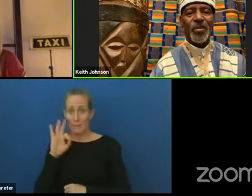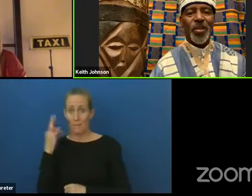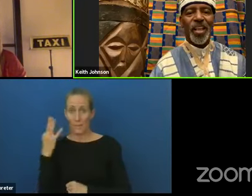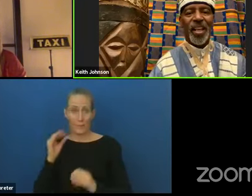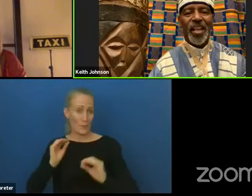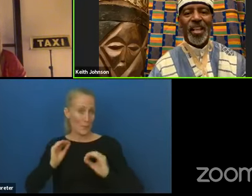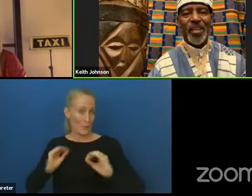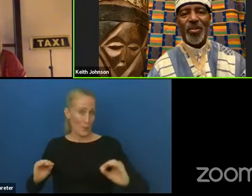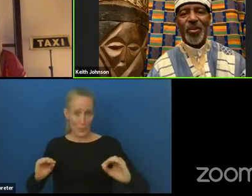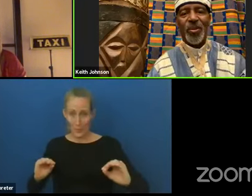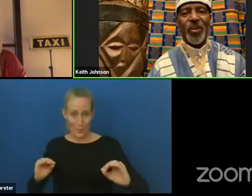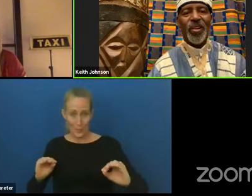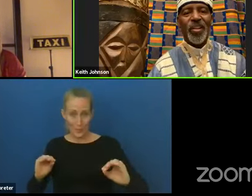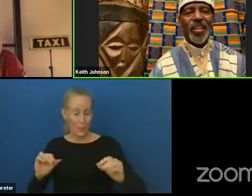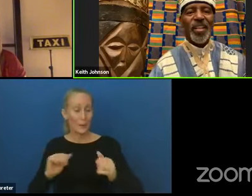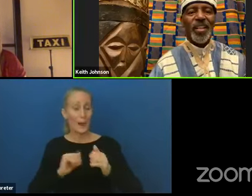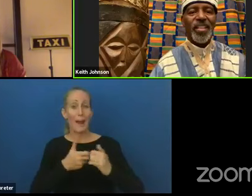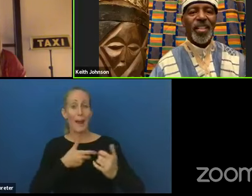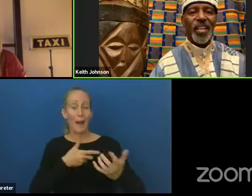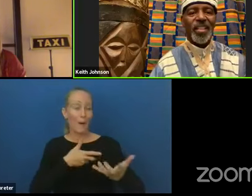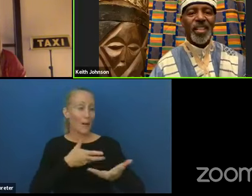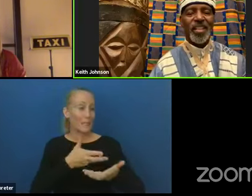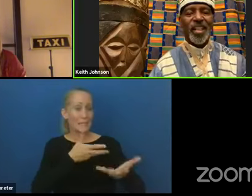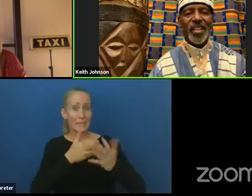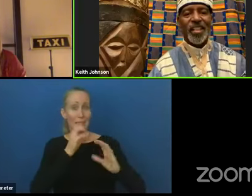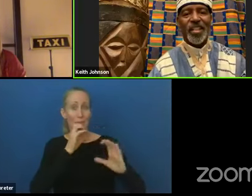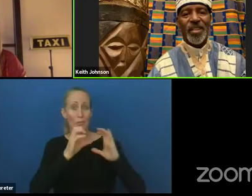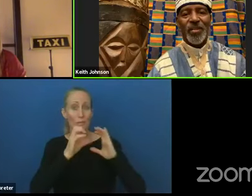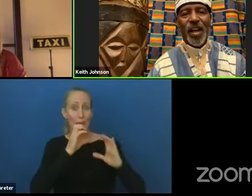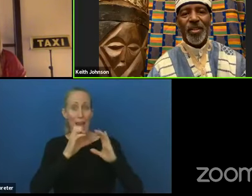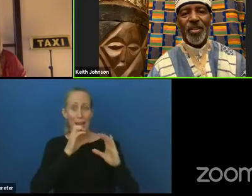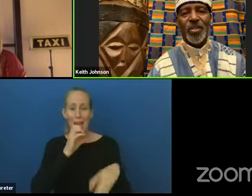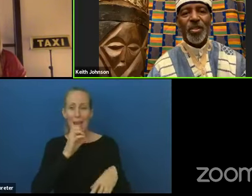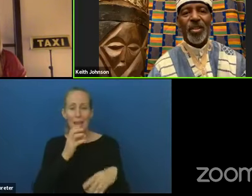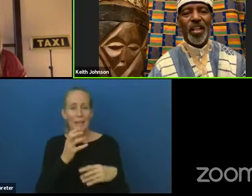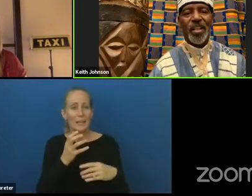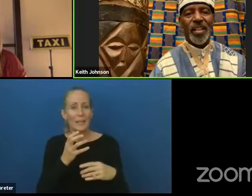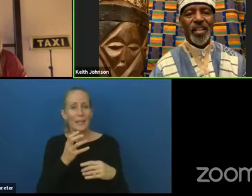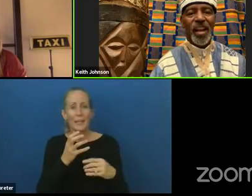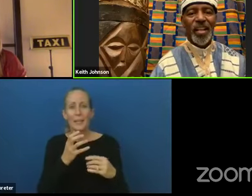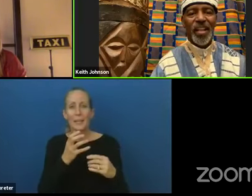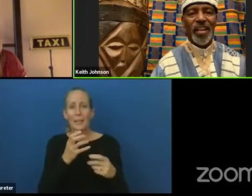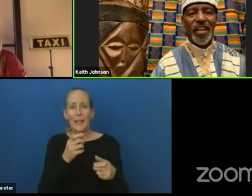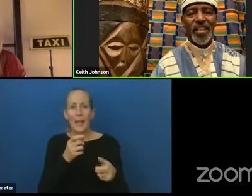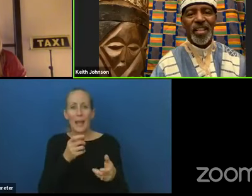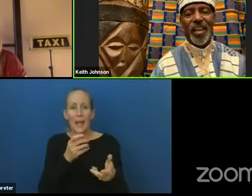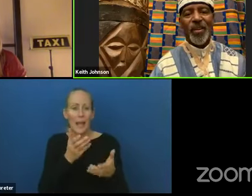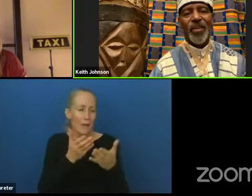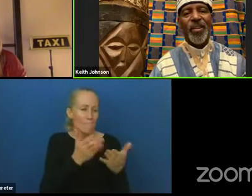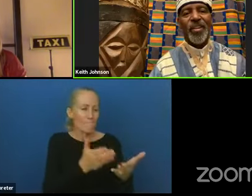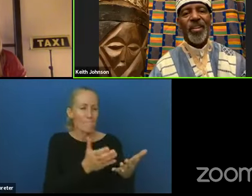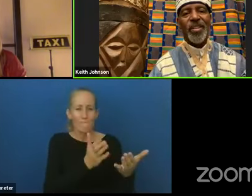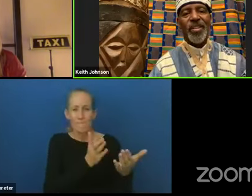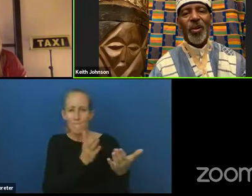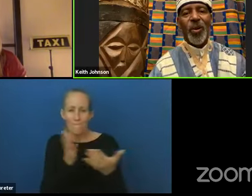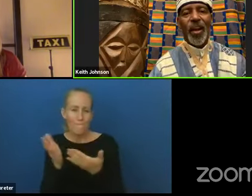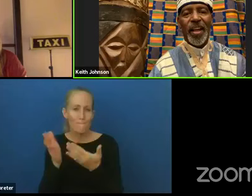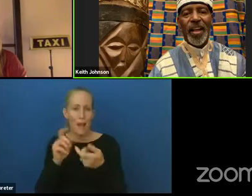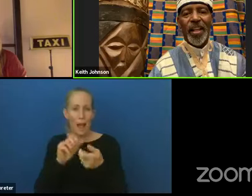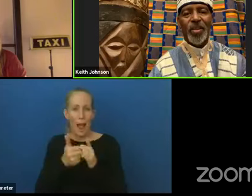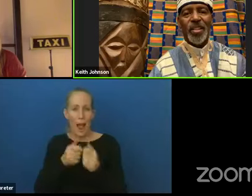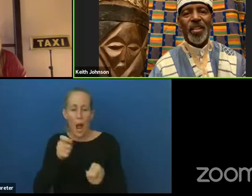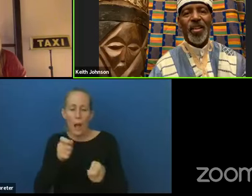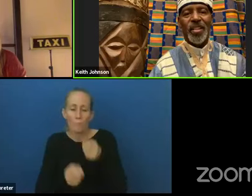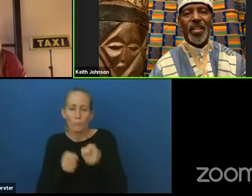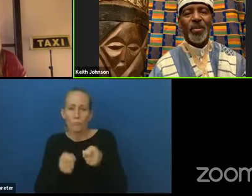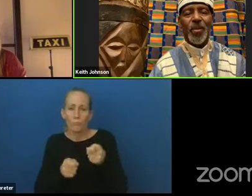we communicated through just suggestions of how to tune it in a diatonic scale. So I